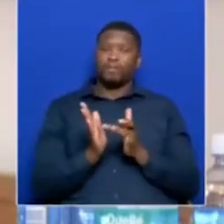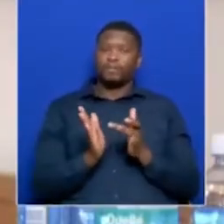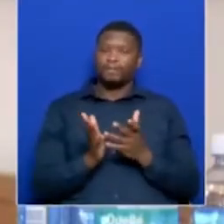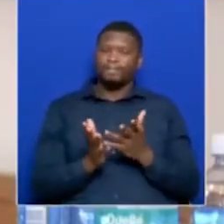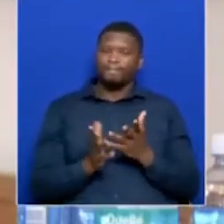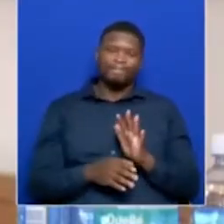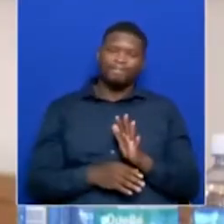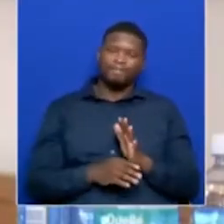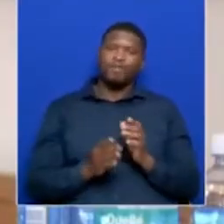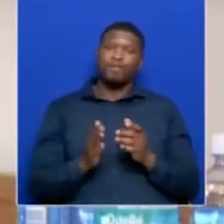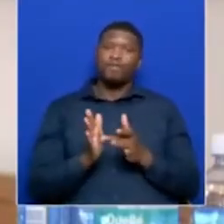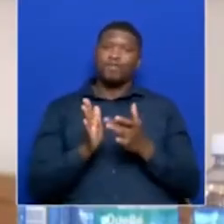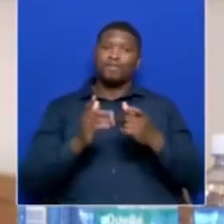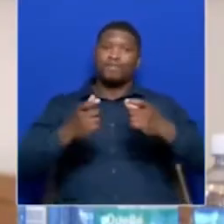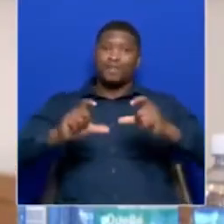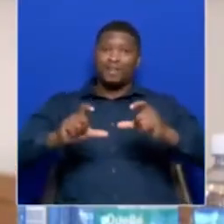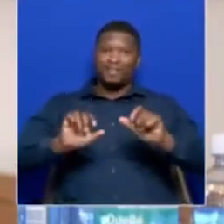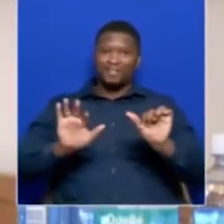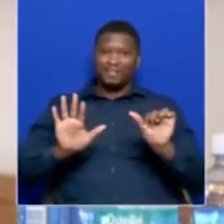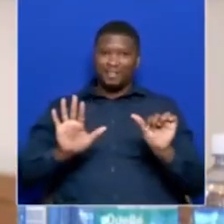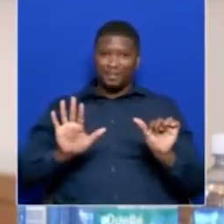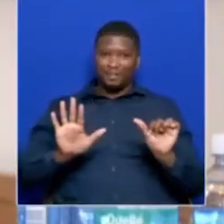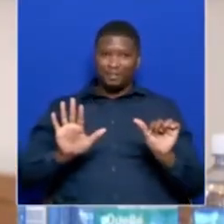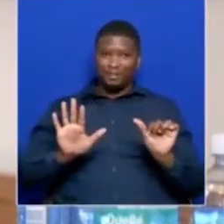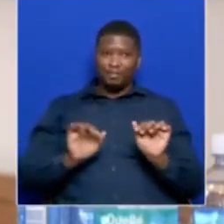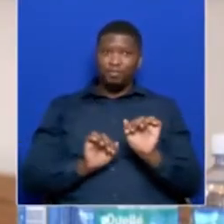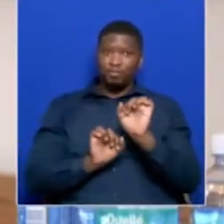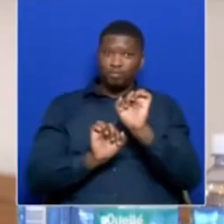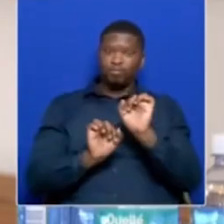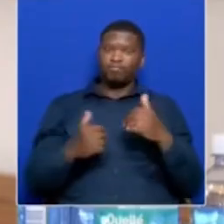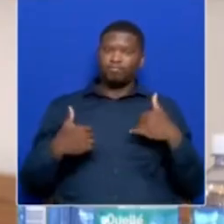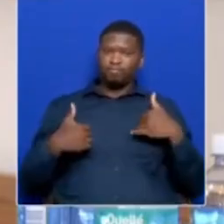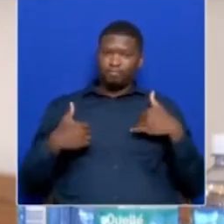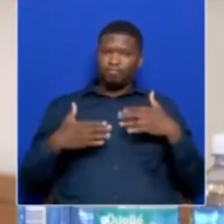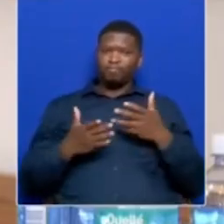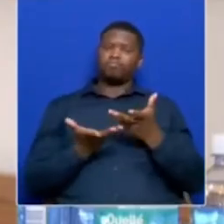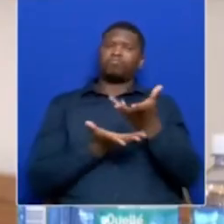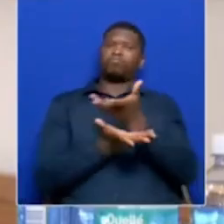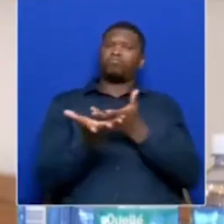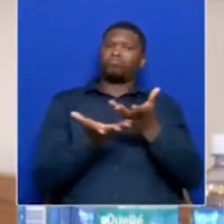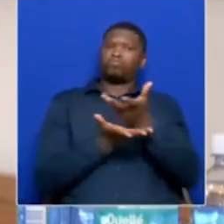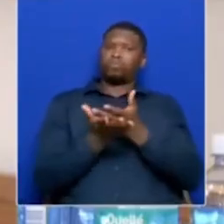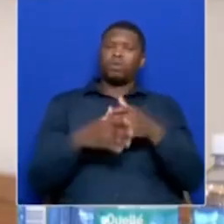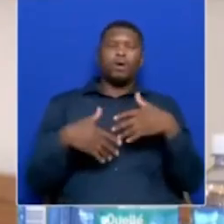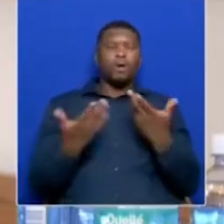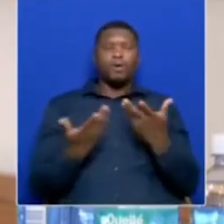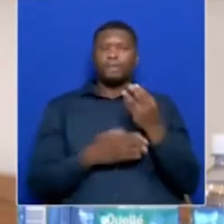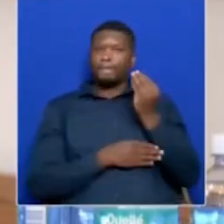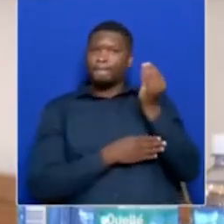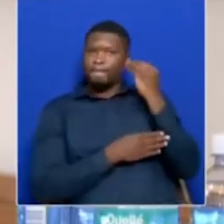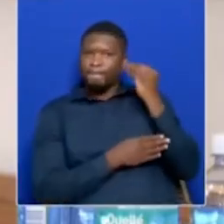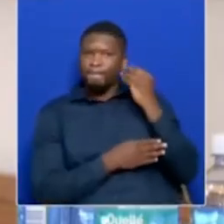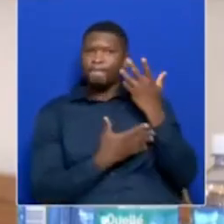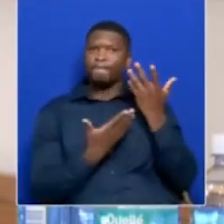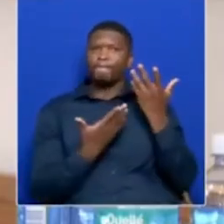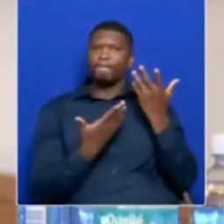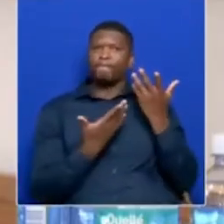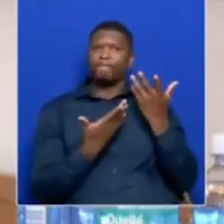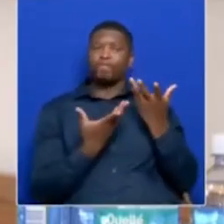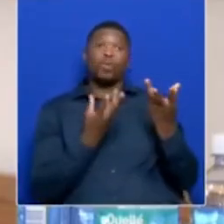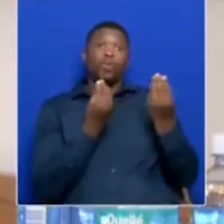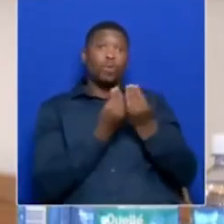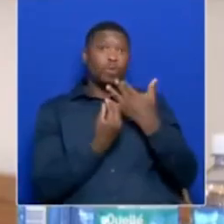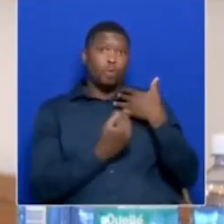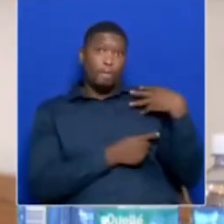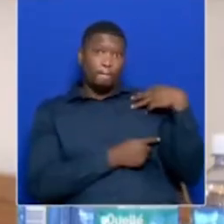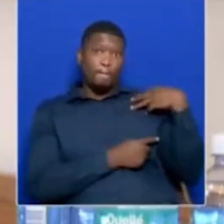6, you then deal with the conversation or the detail of the conversation you had with the minister on the